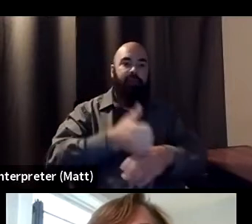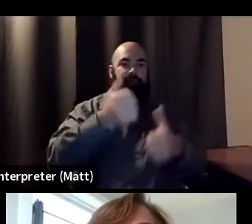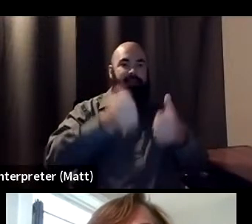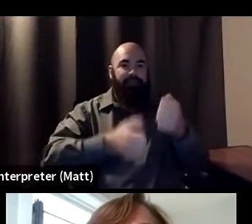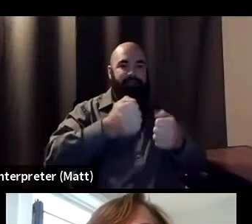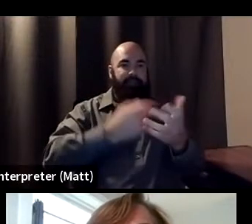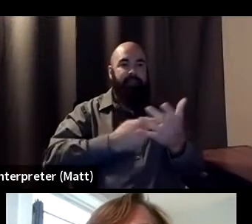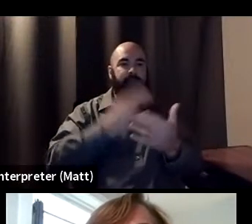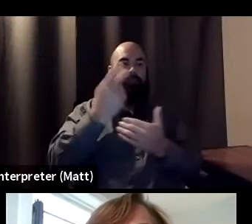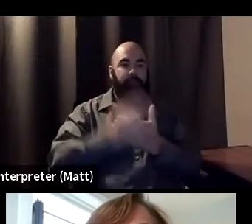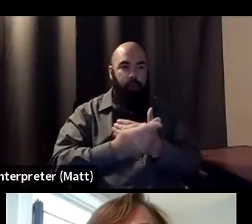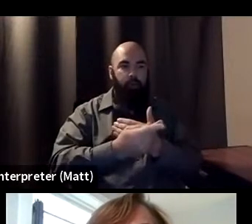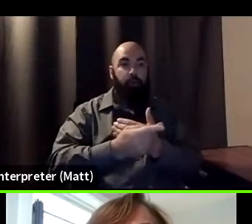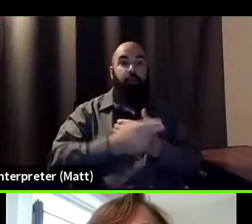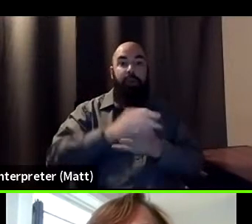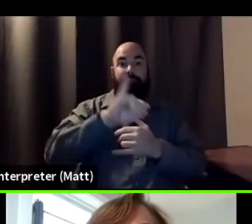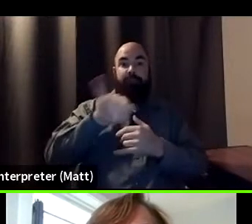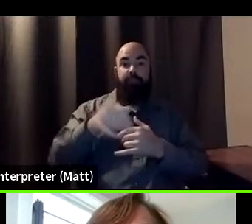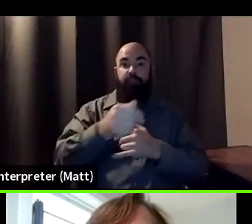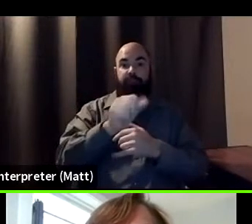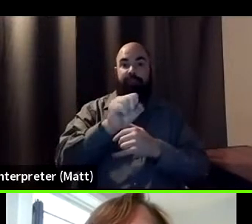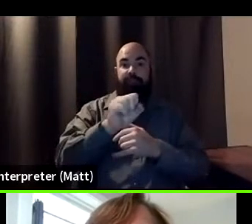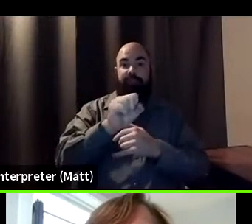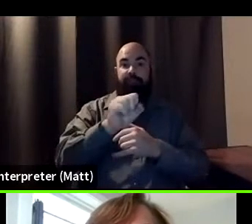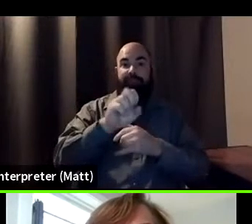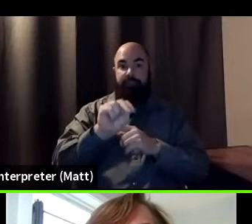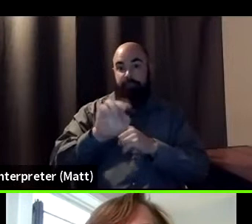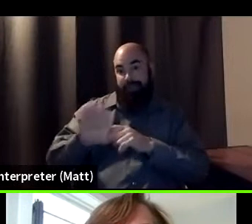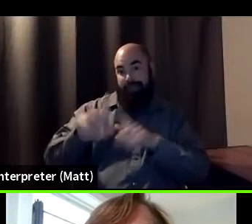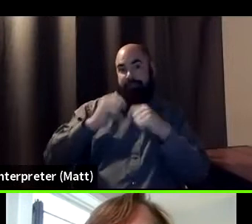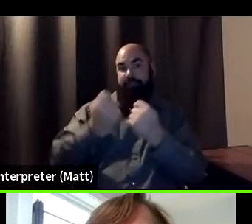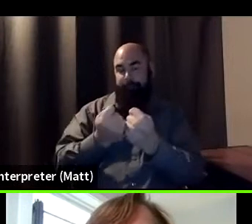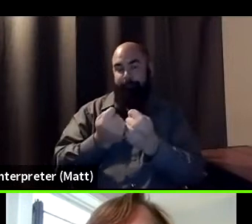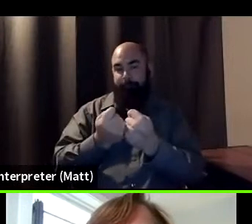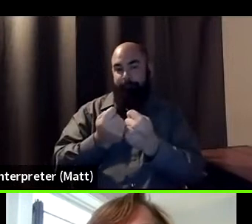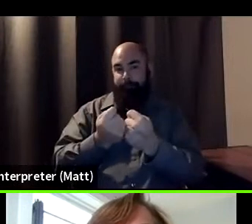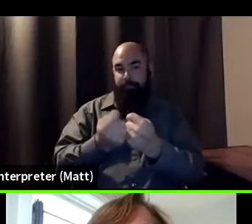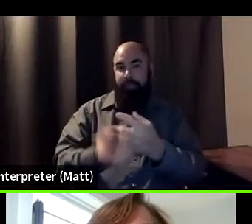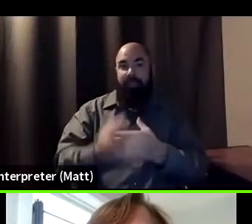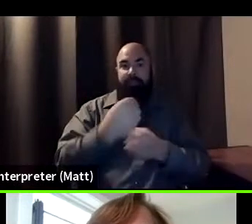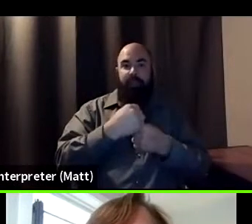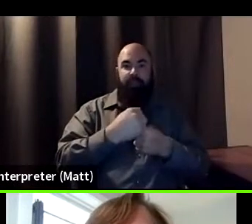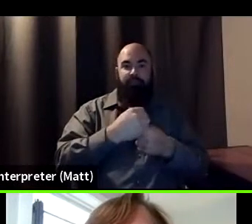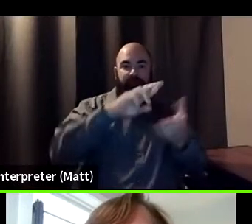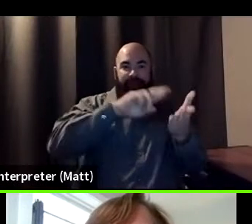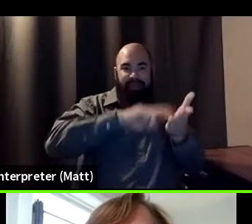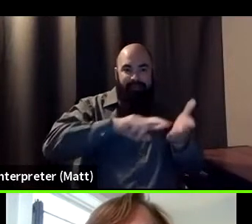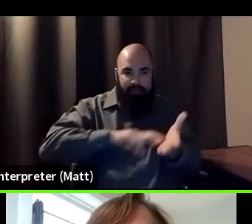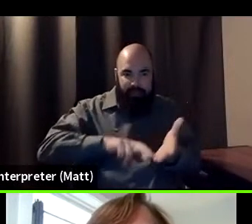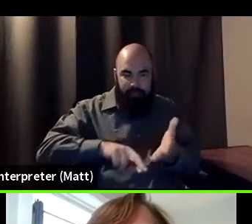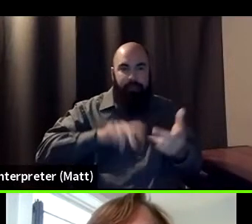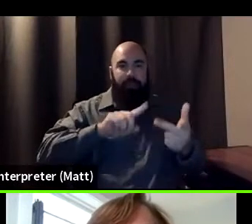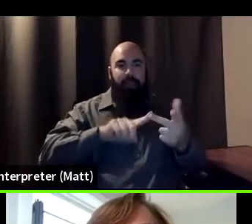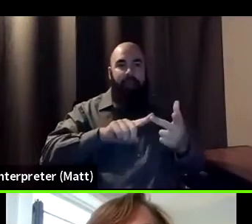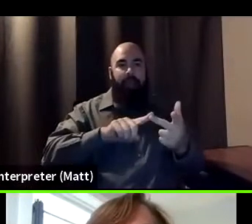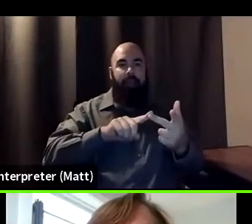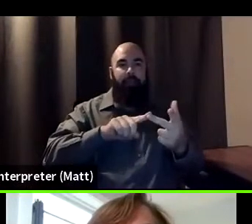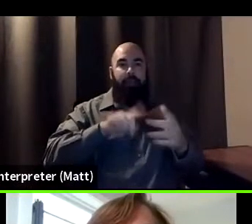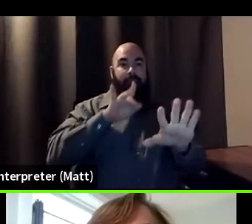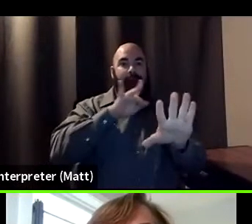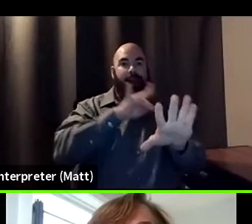It included Jason and his team with the case investigations and the contact tracing. My environmental health team has